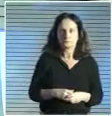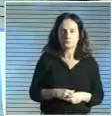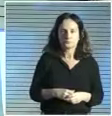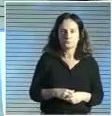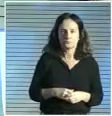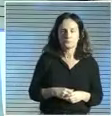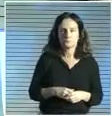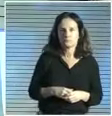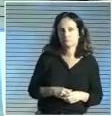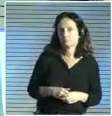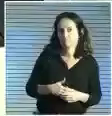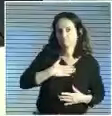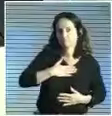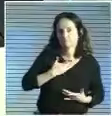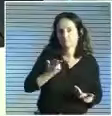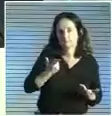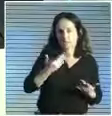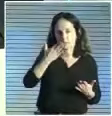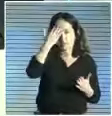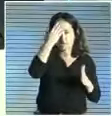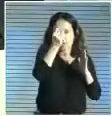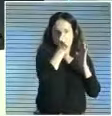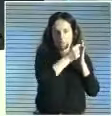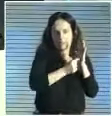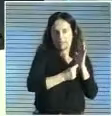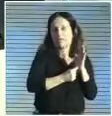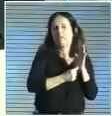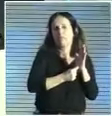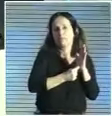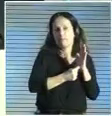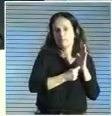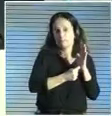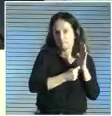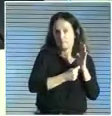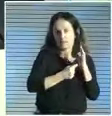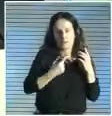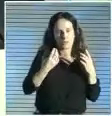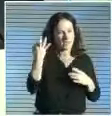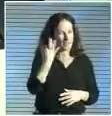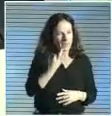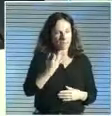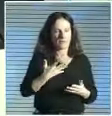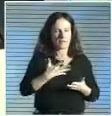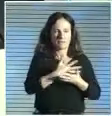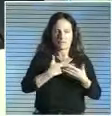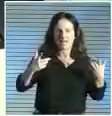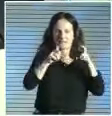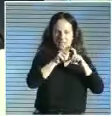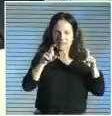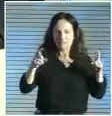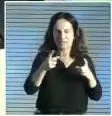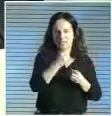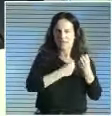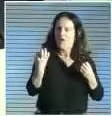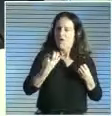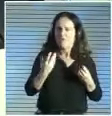is generosity. Big companies and big organizations have to be generous with the knowledge and the capabilities, the